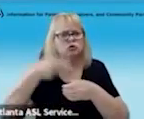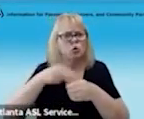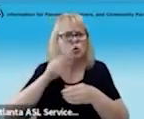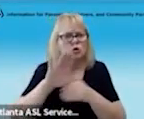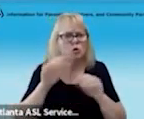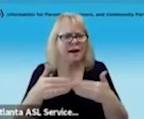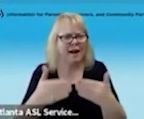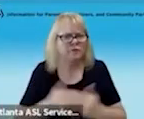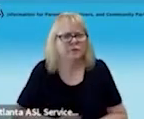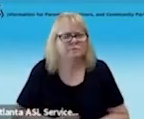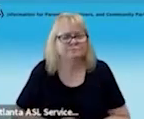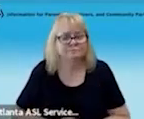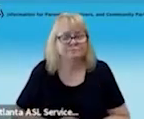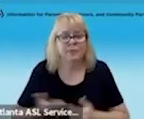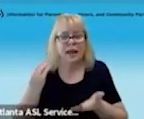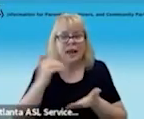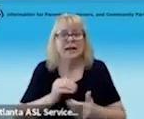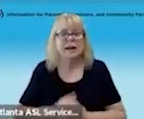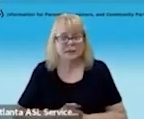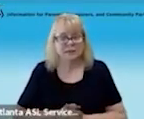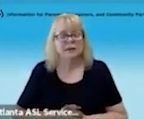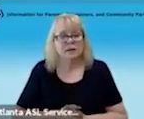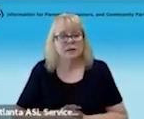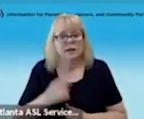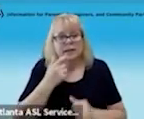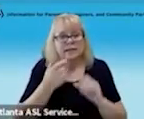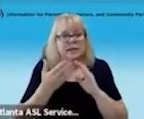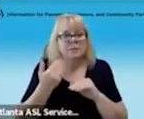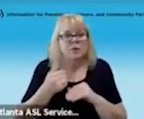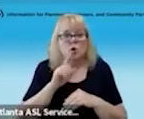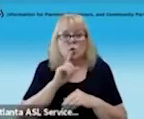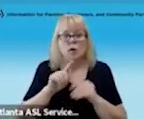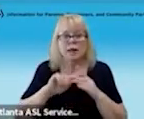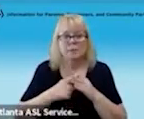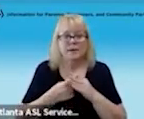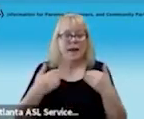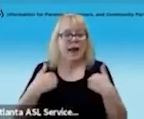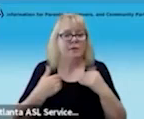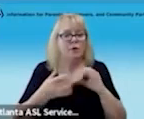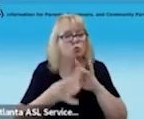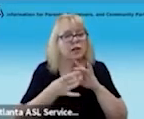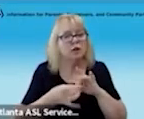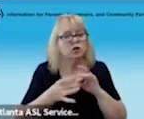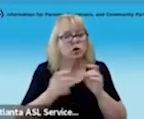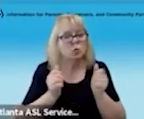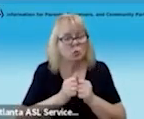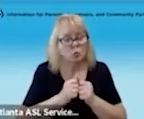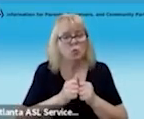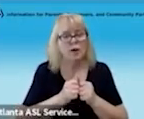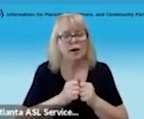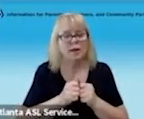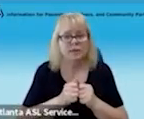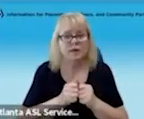Ms. Watts-Davis, what strategies did you use to engage the faith community in supporting the COVID-19 childhood vaccination